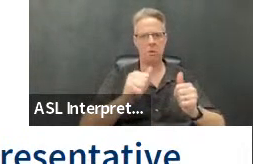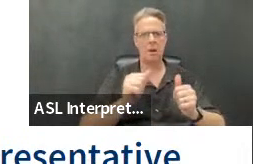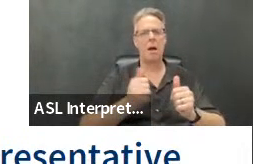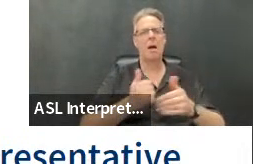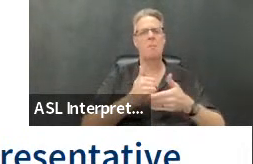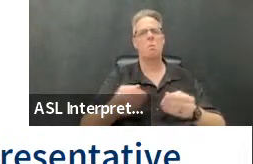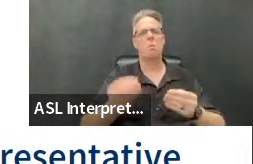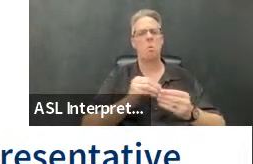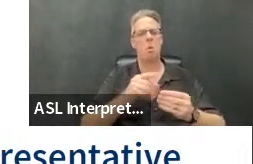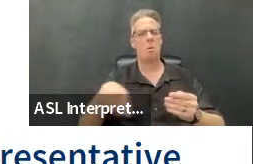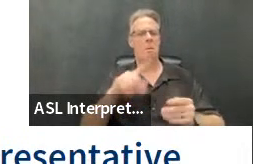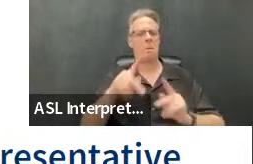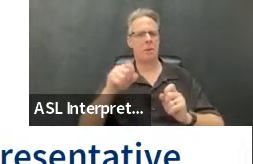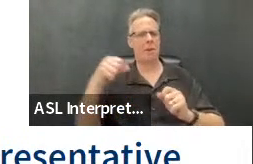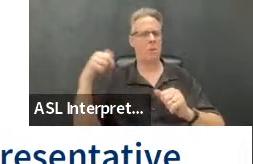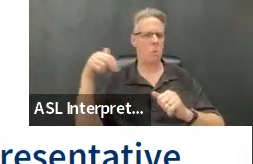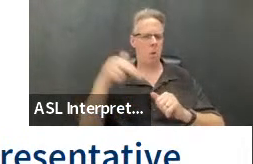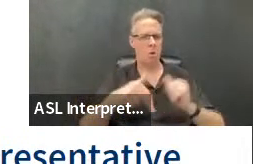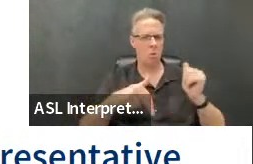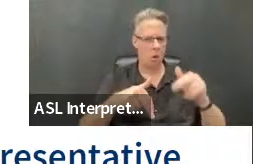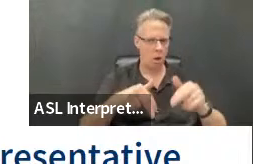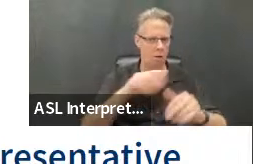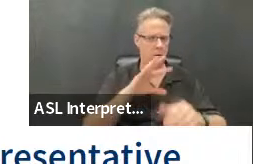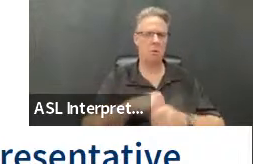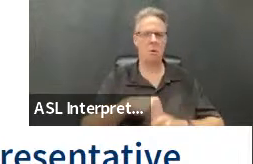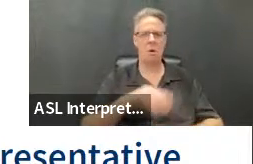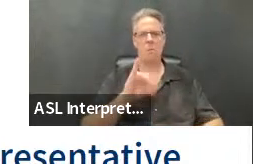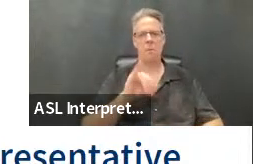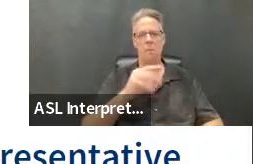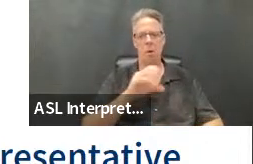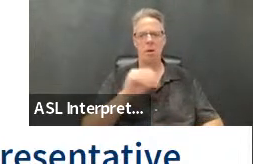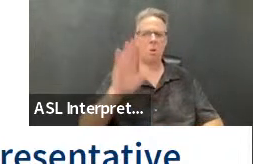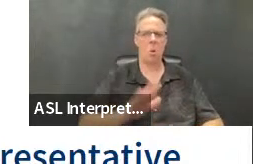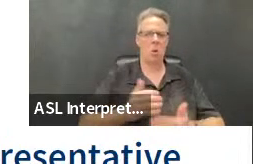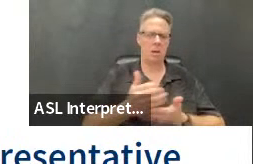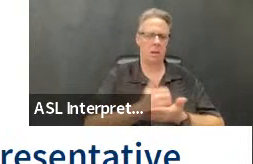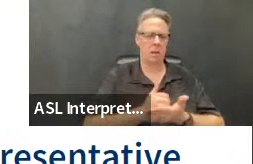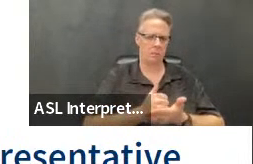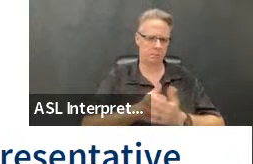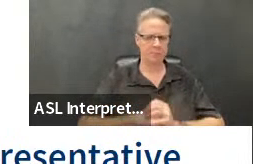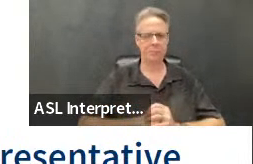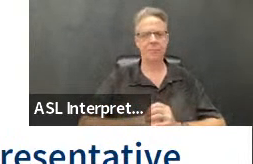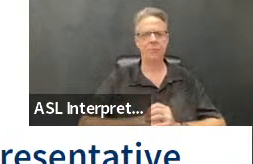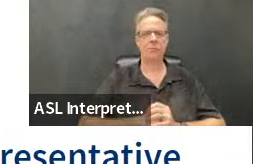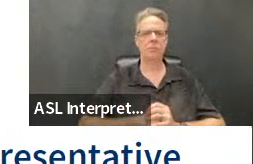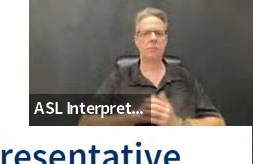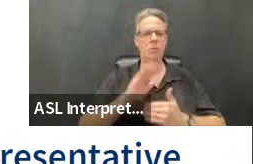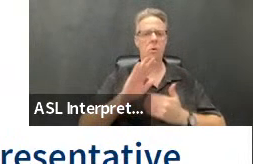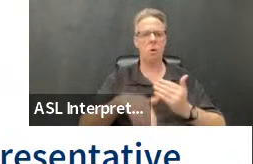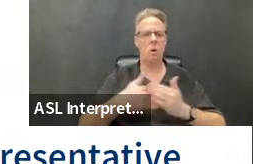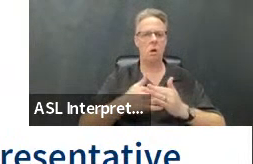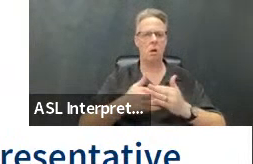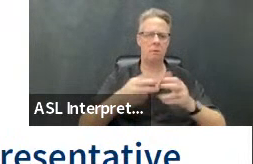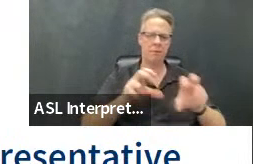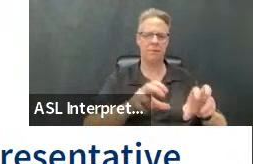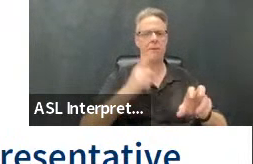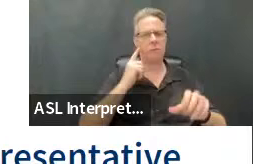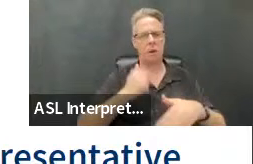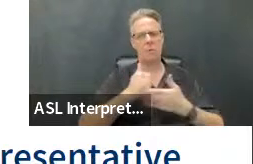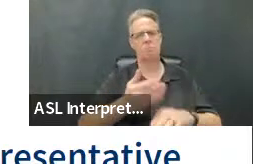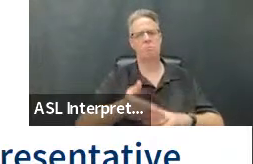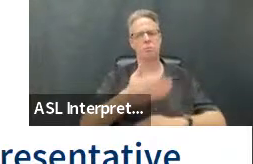within walking distance, including BIPOC and low-income populations, and that all the transit investments improve access to